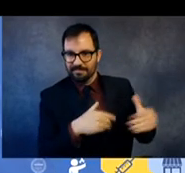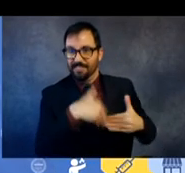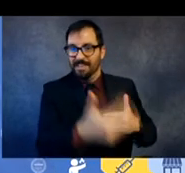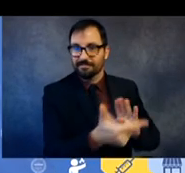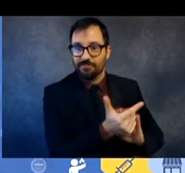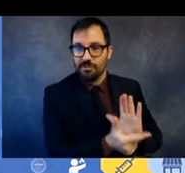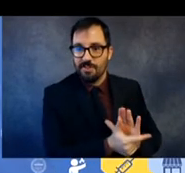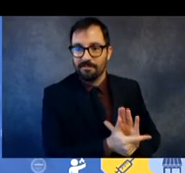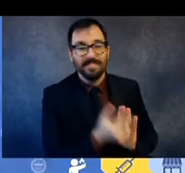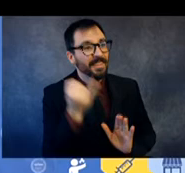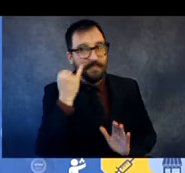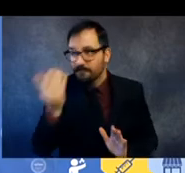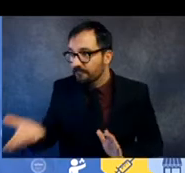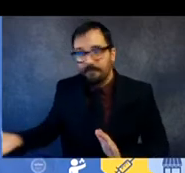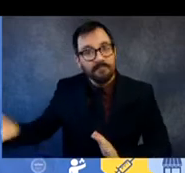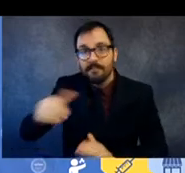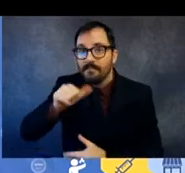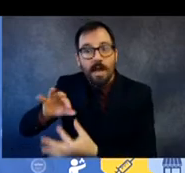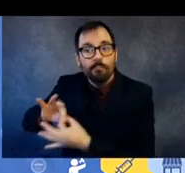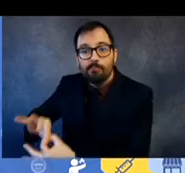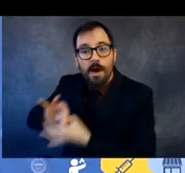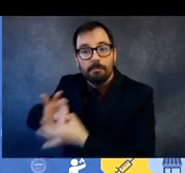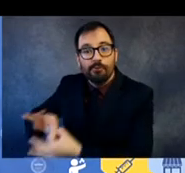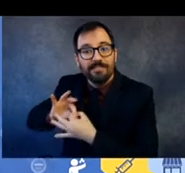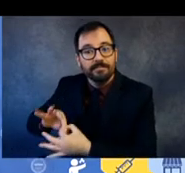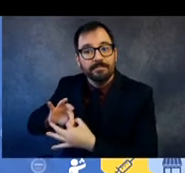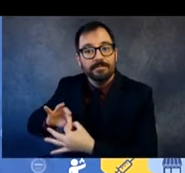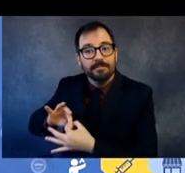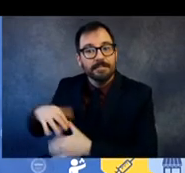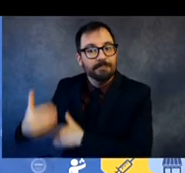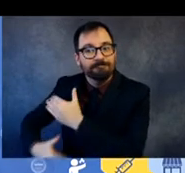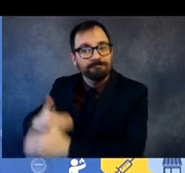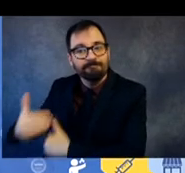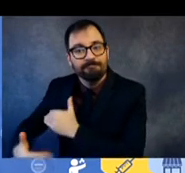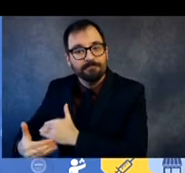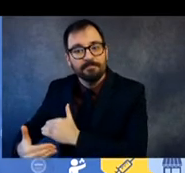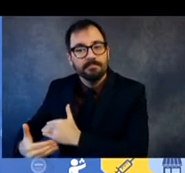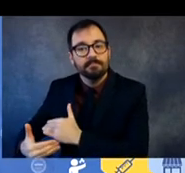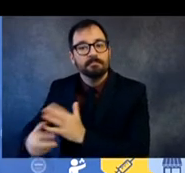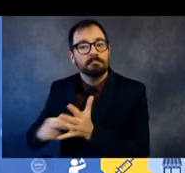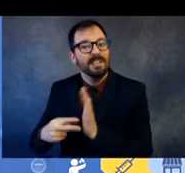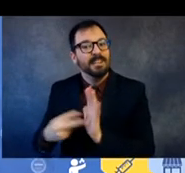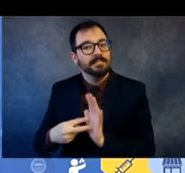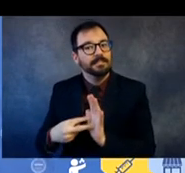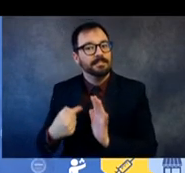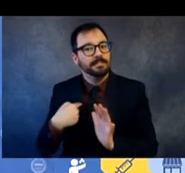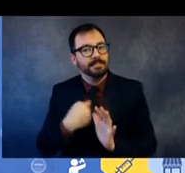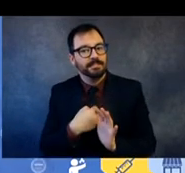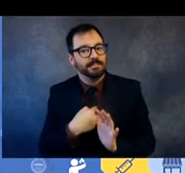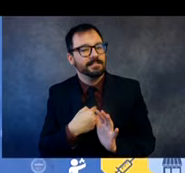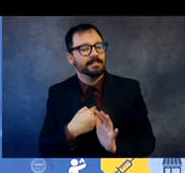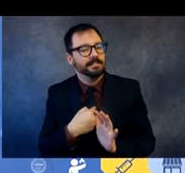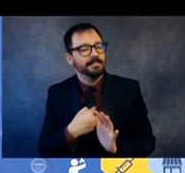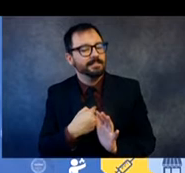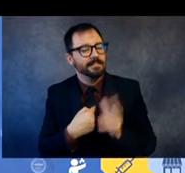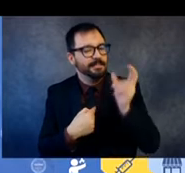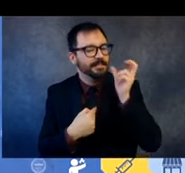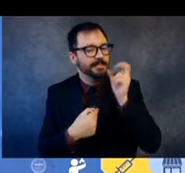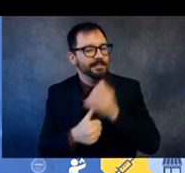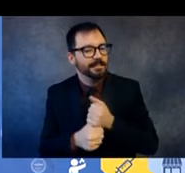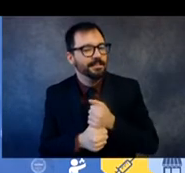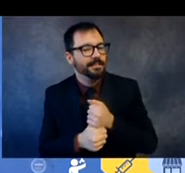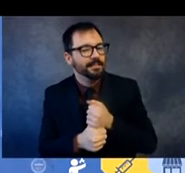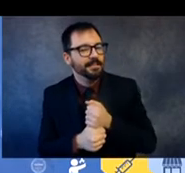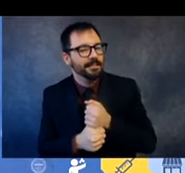and the partnership that we need with our transportation agencies, what does